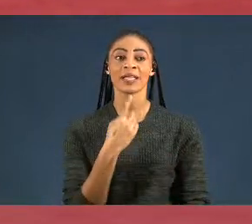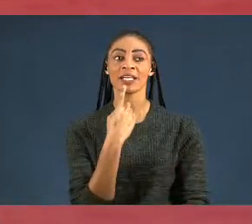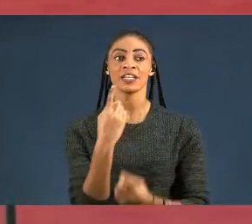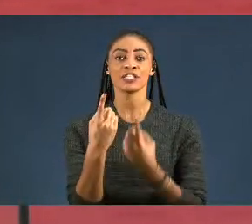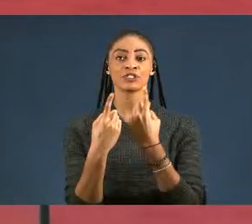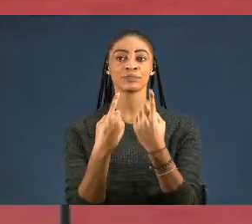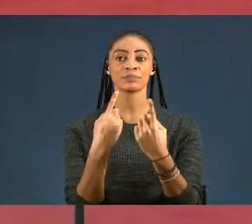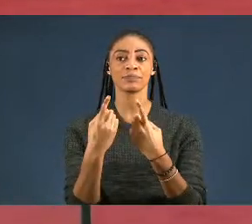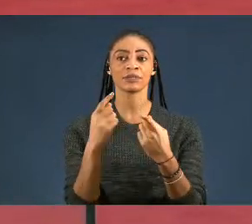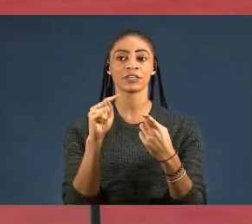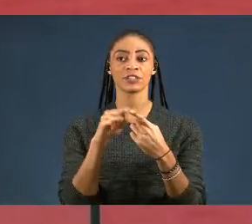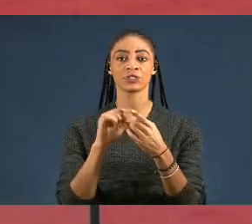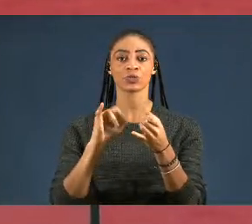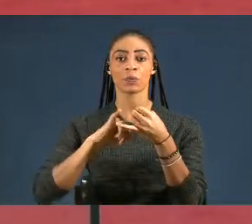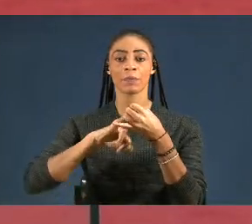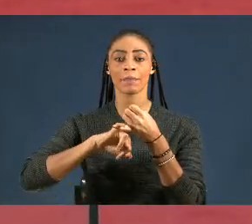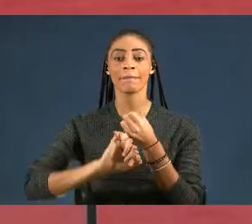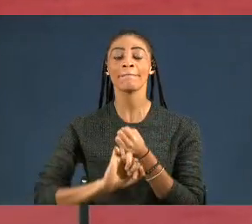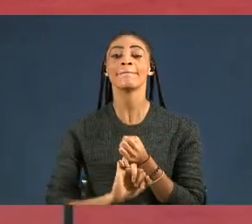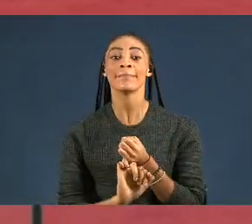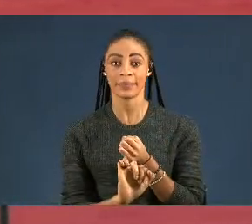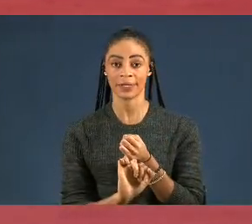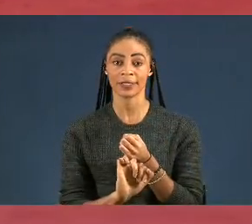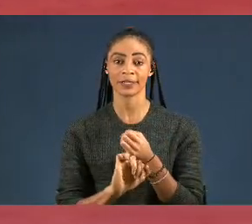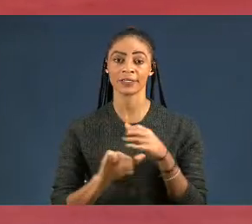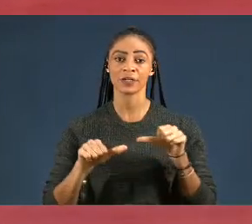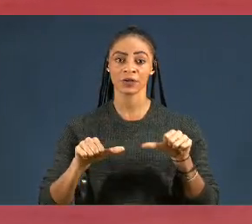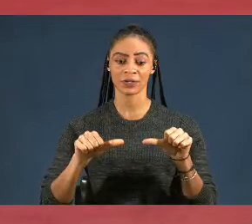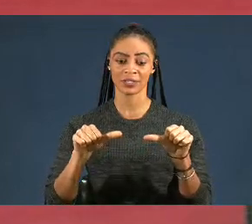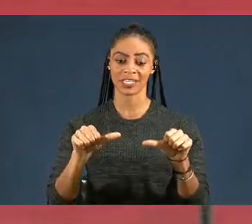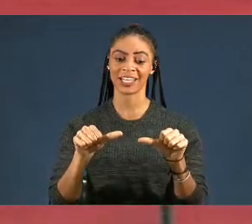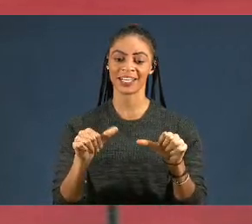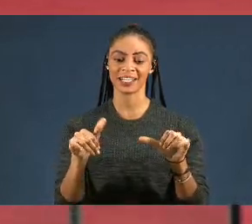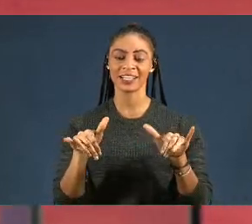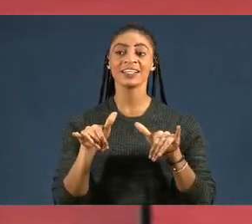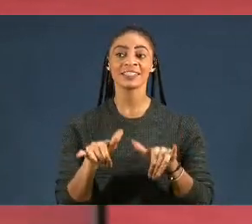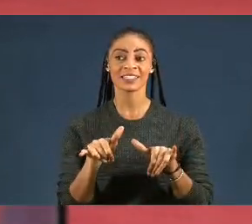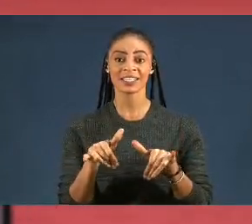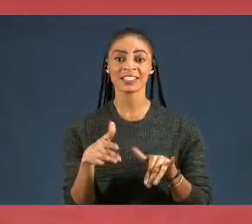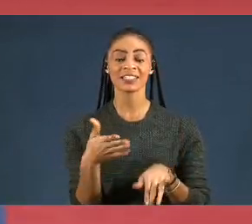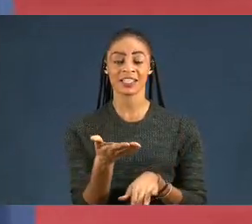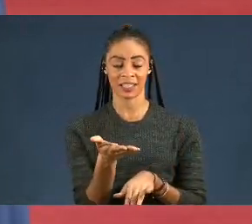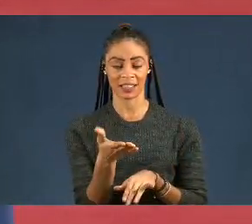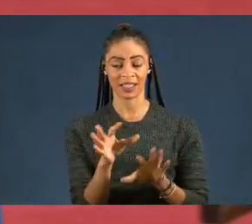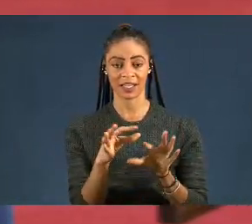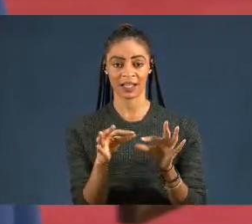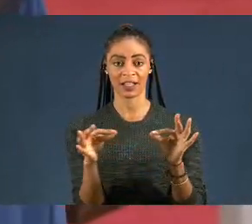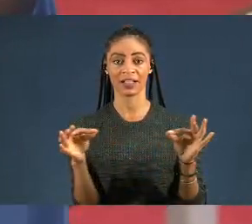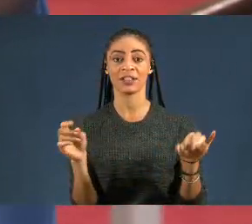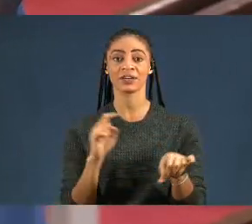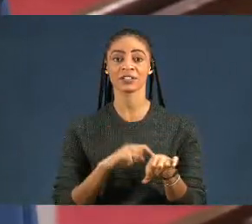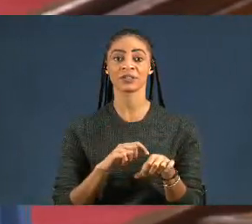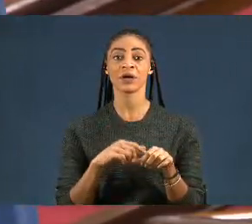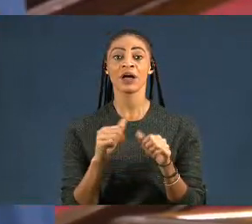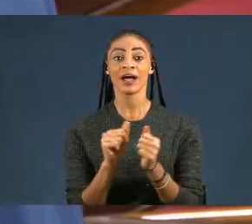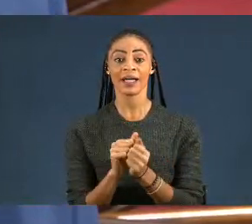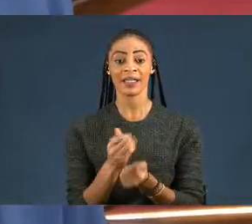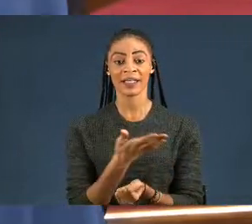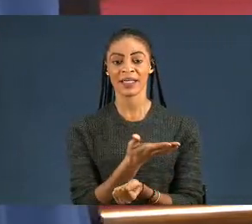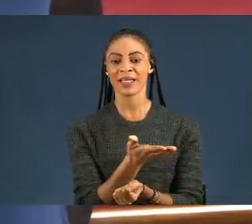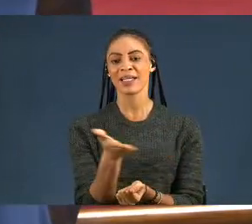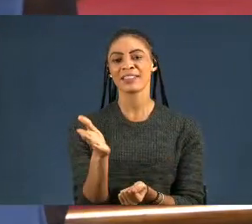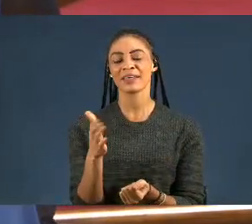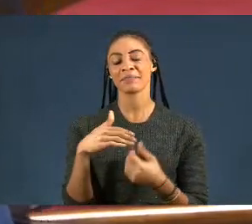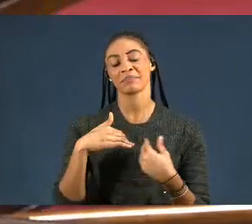been existing, that has been there for some time, and they have given up. They have said, it's